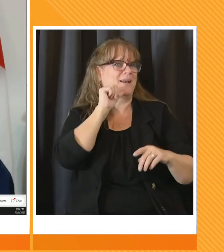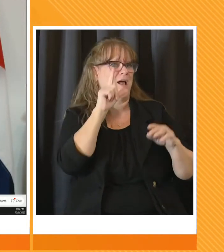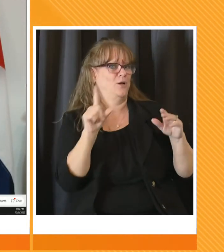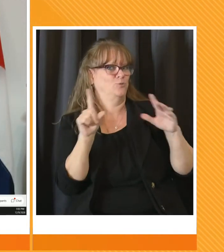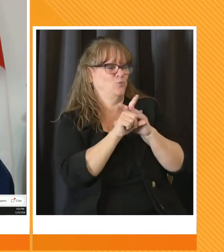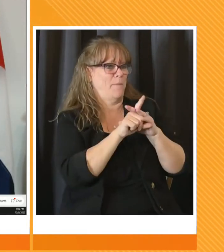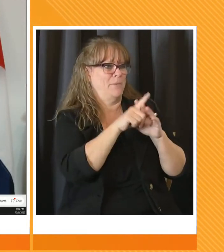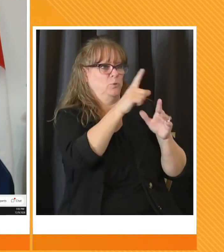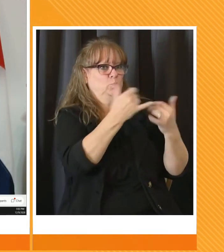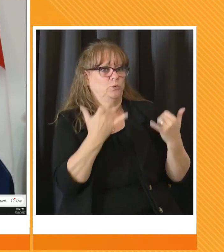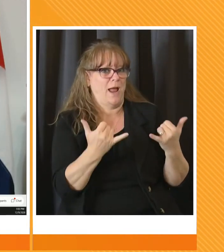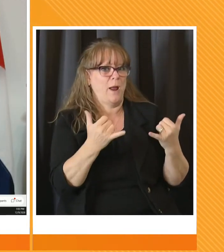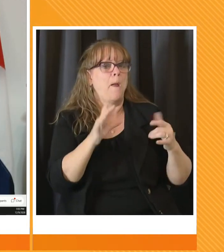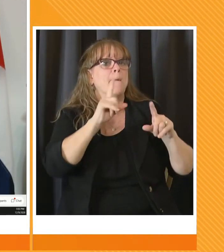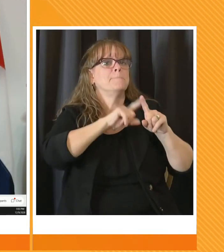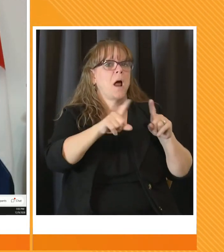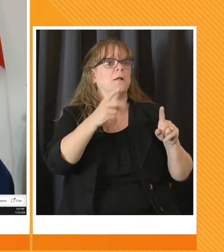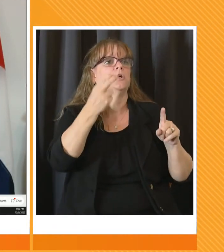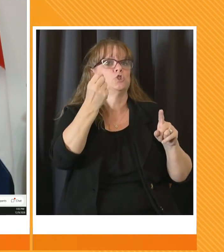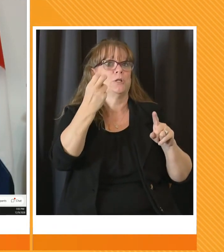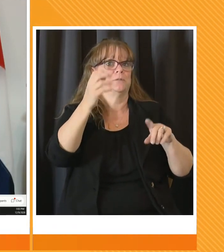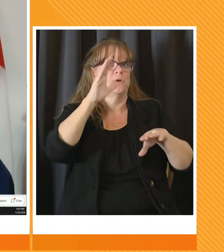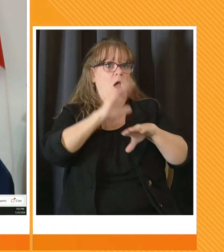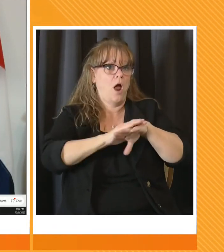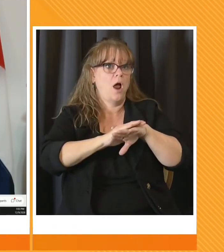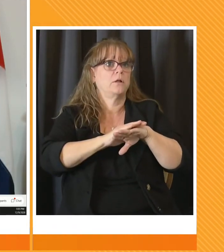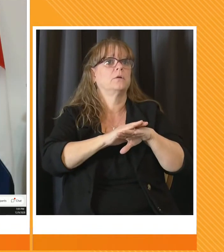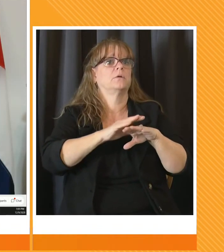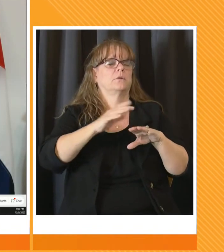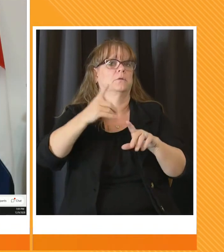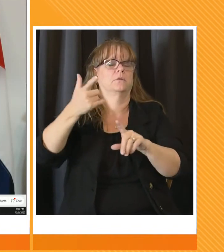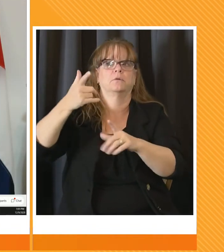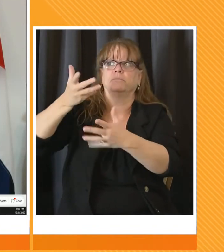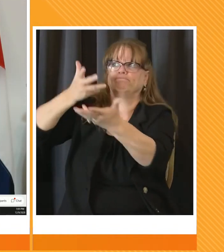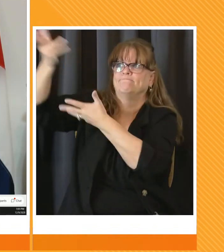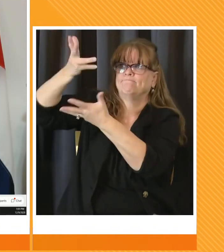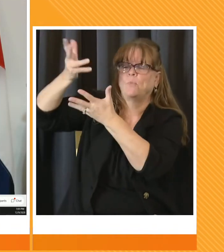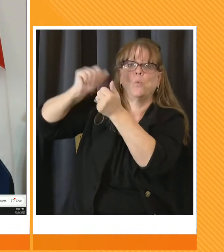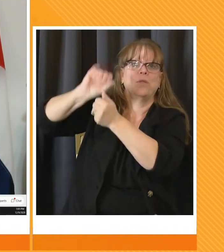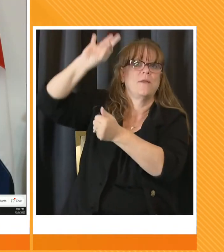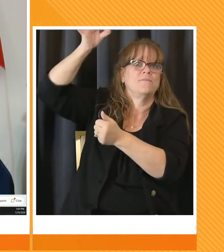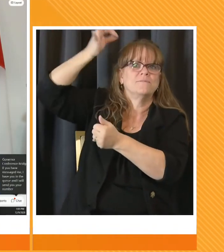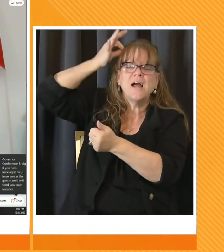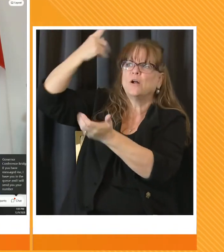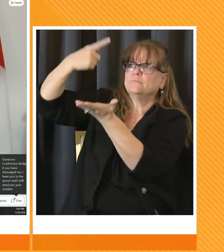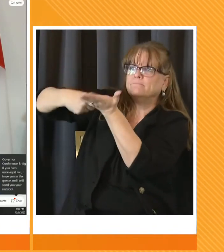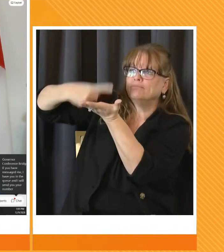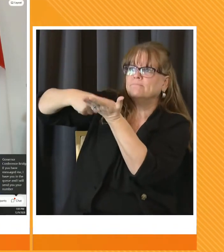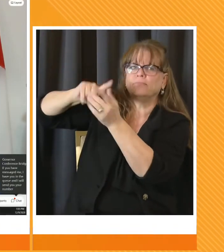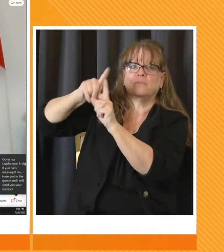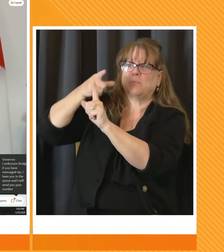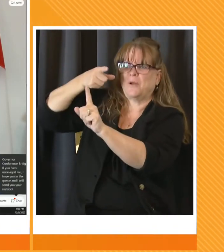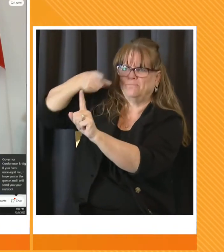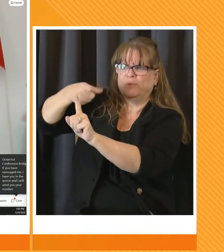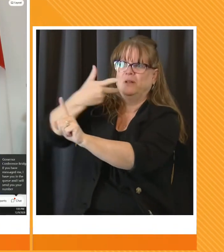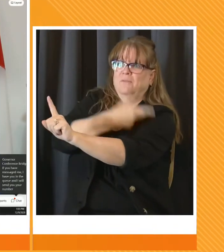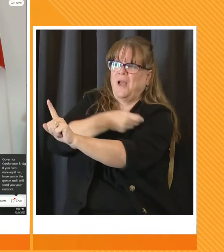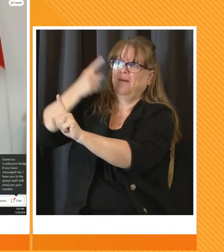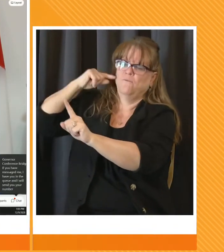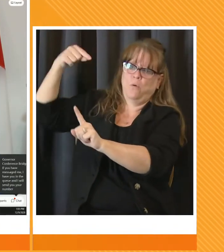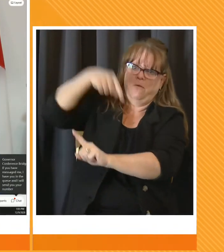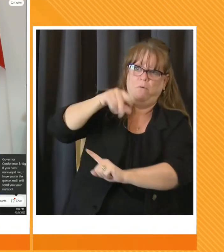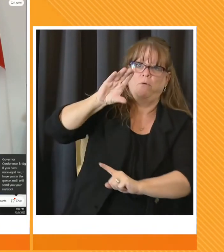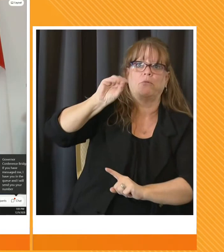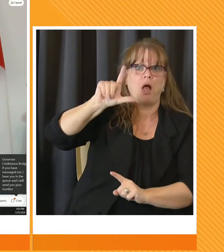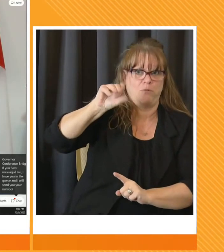So literally there's discussions in real time going on. Brief update on where we are with COVID-19. The numbers for today just came